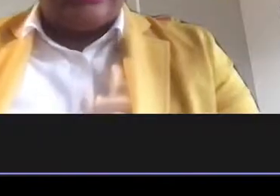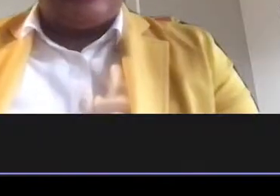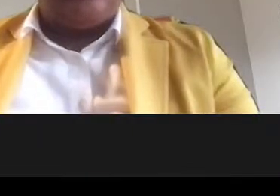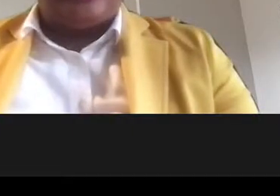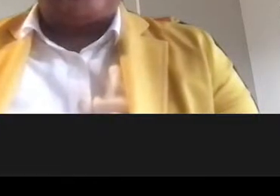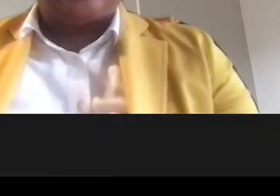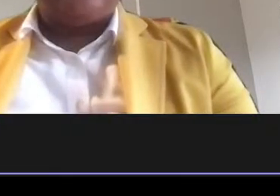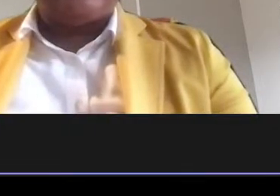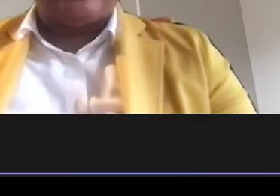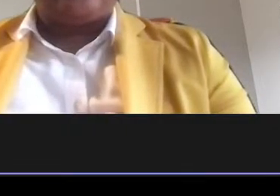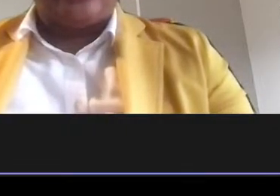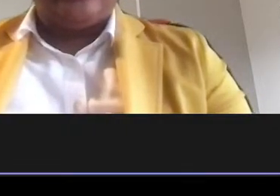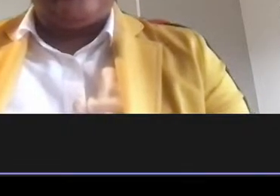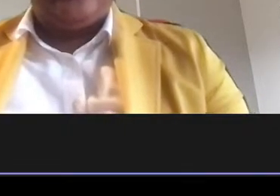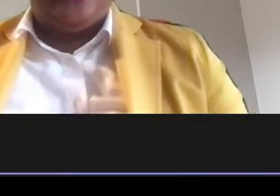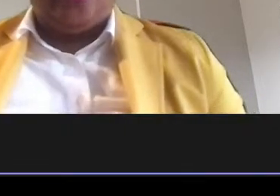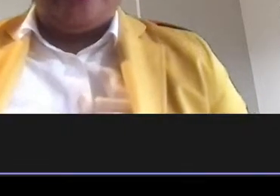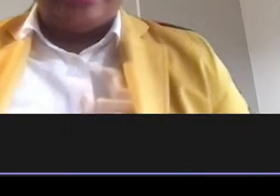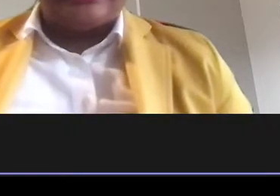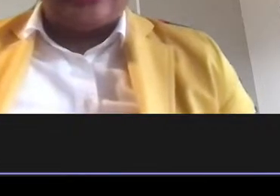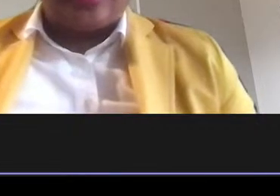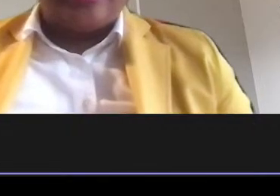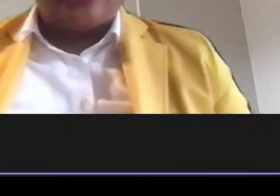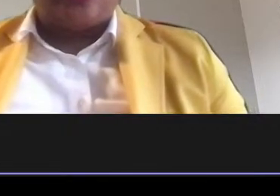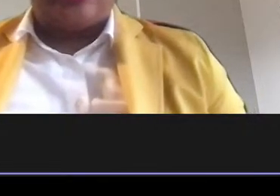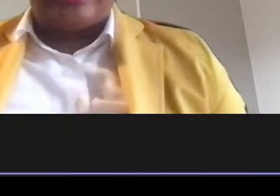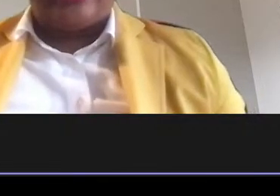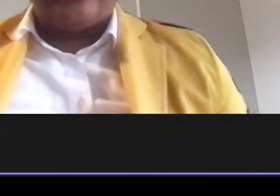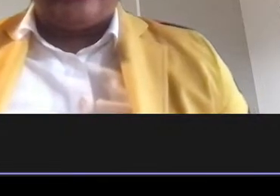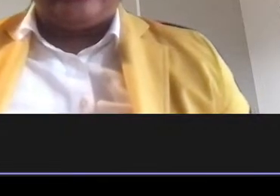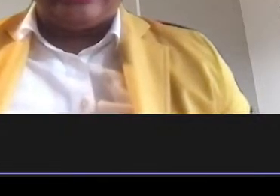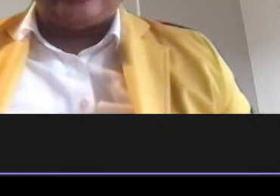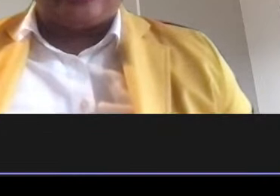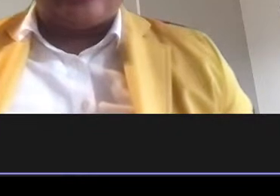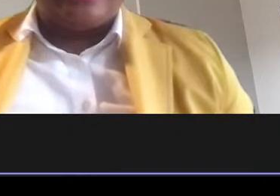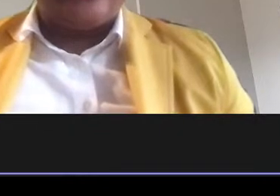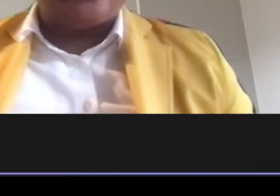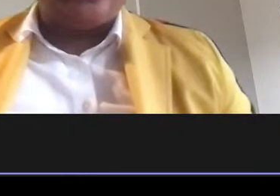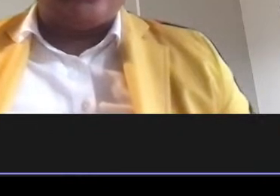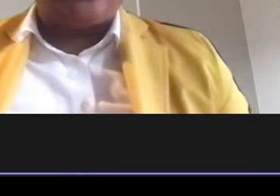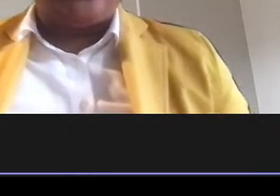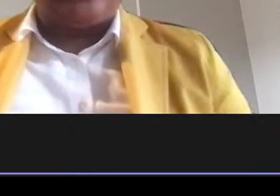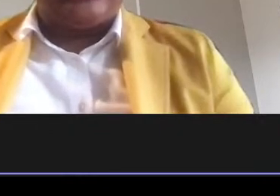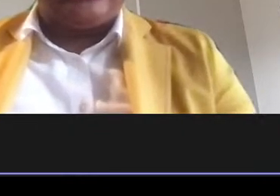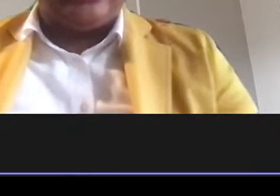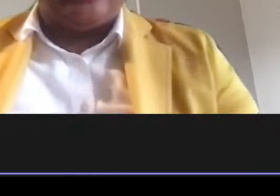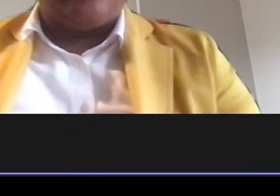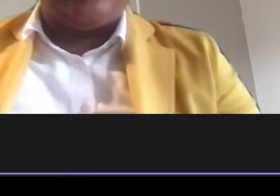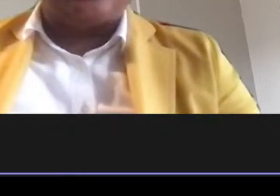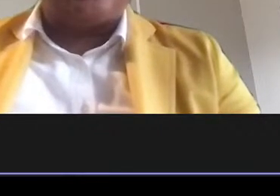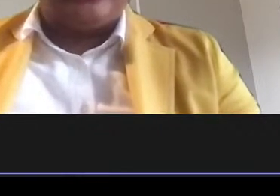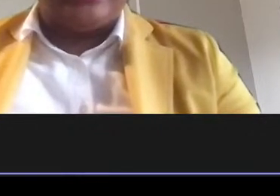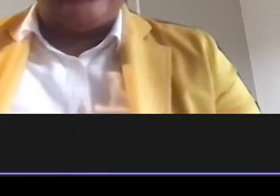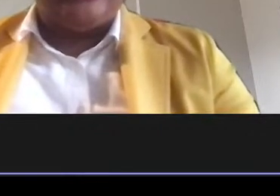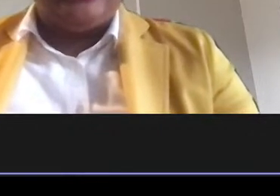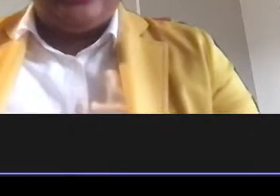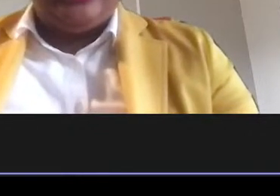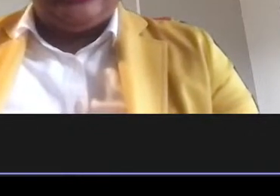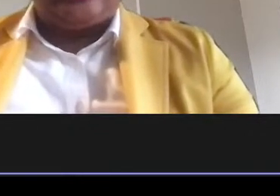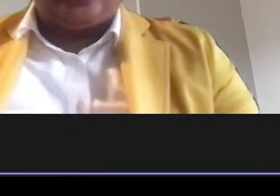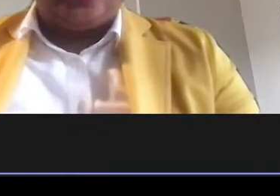Ntombela, amalunga eshayamthethwa, umphathiswa wezokuhlaliswa kwabantu ohloniphekileyo ubaba